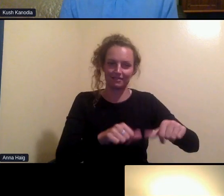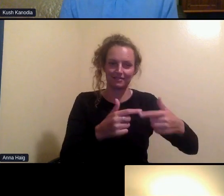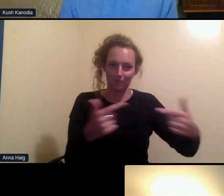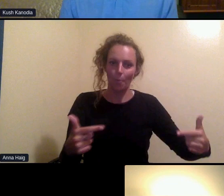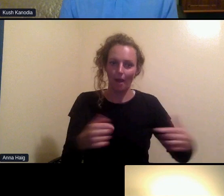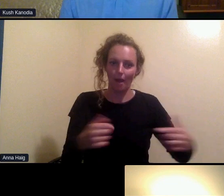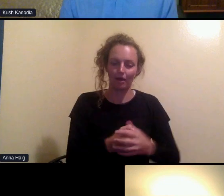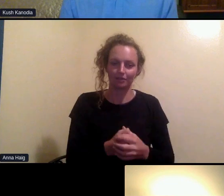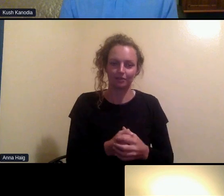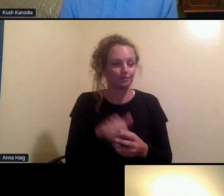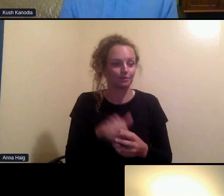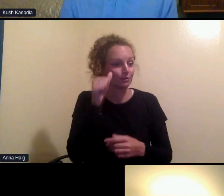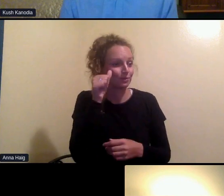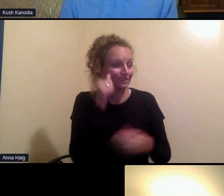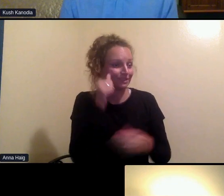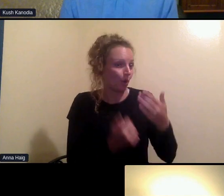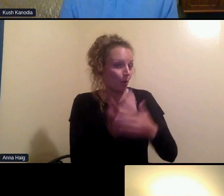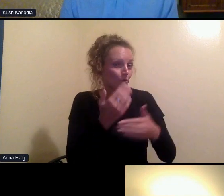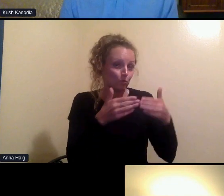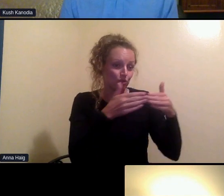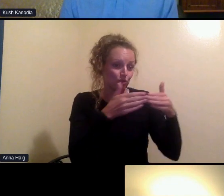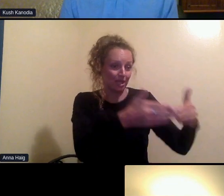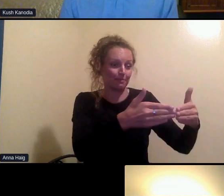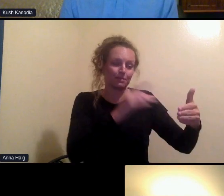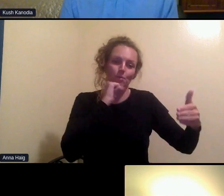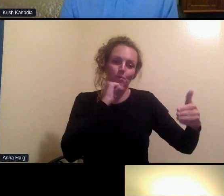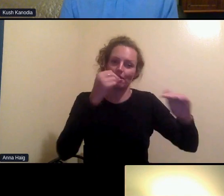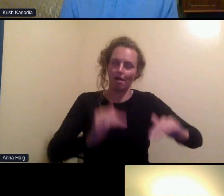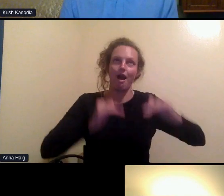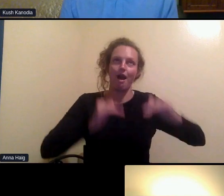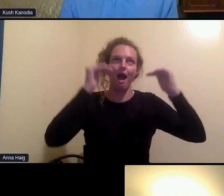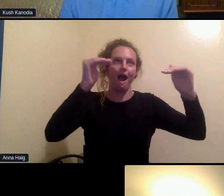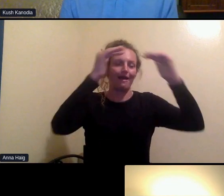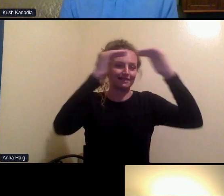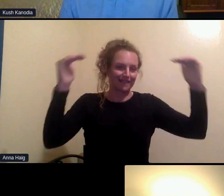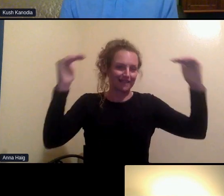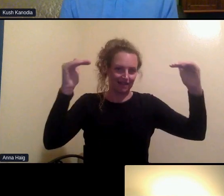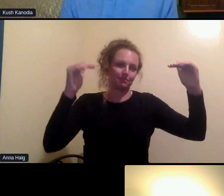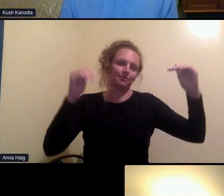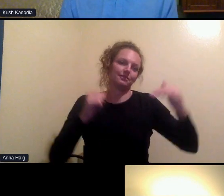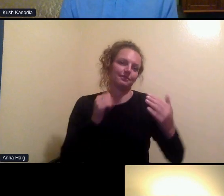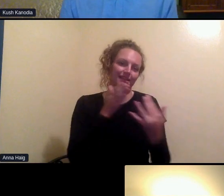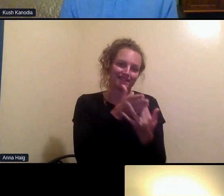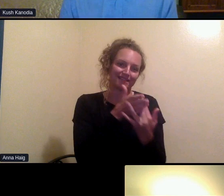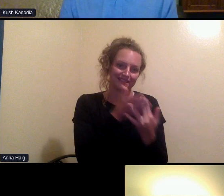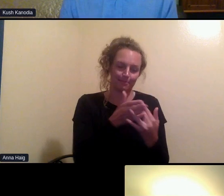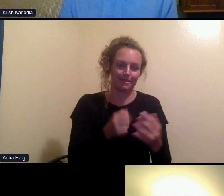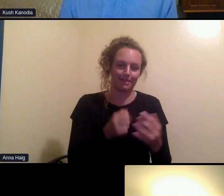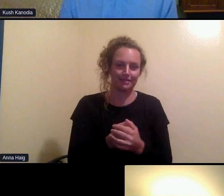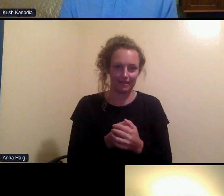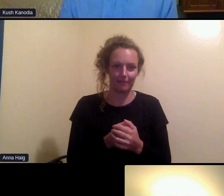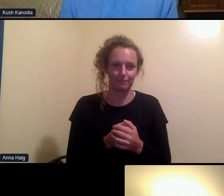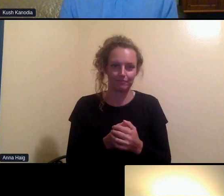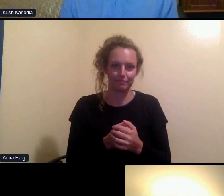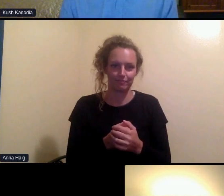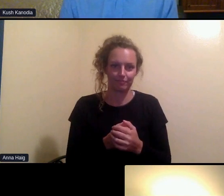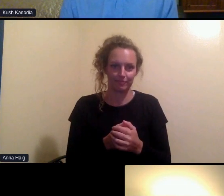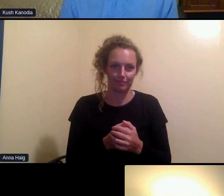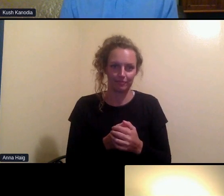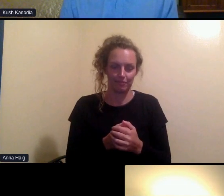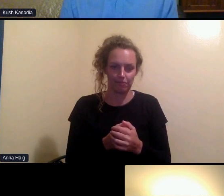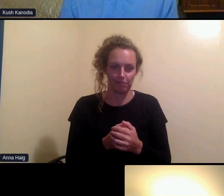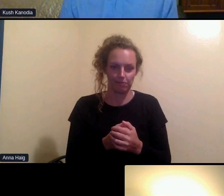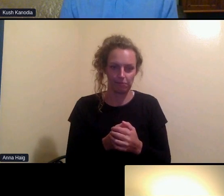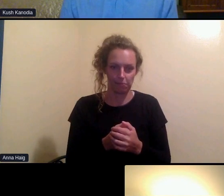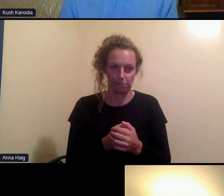have it at these levels, right? I mean, you could go on a cruise ship with Ron now and there's a million accessible rooms to look at. But back